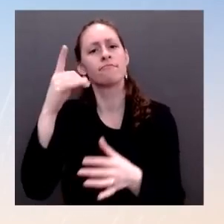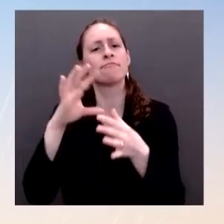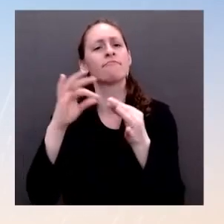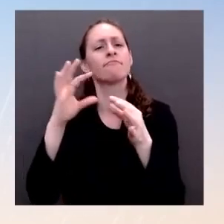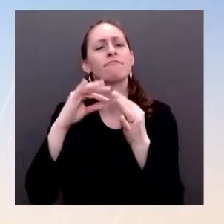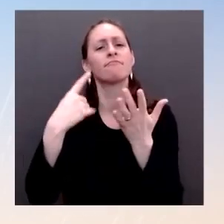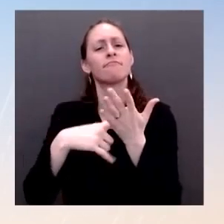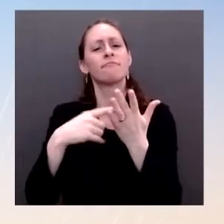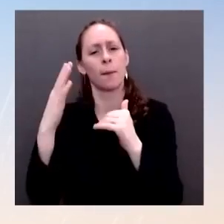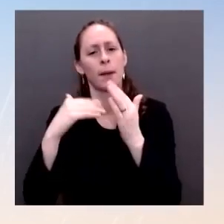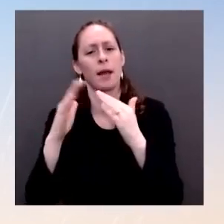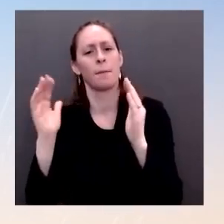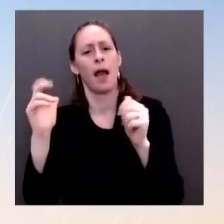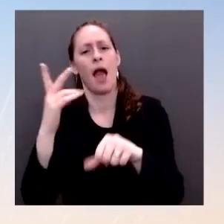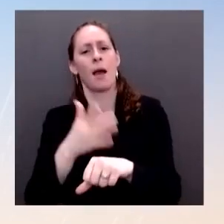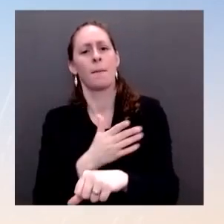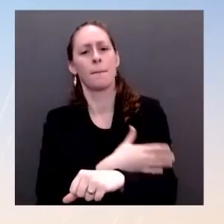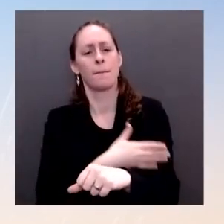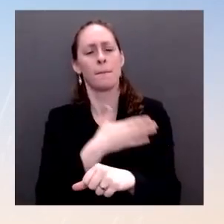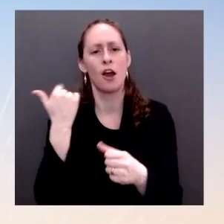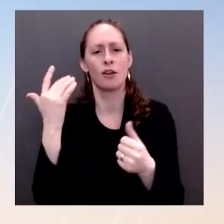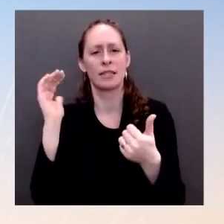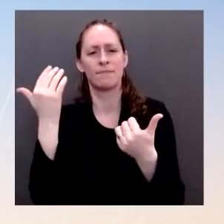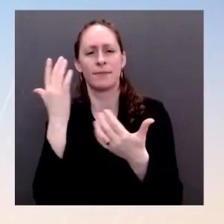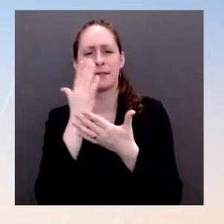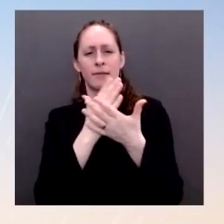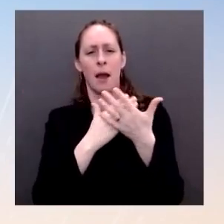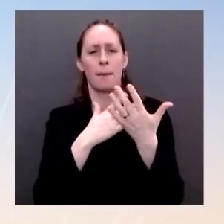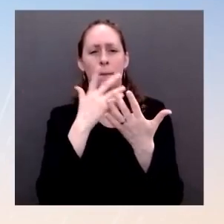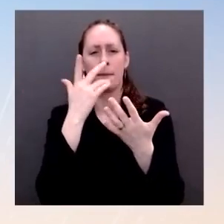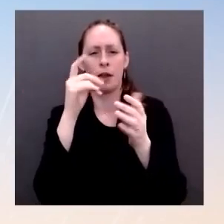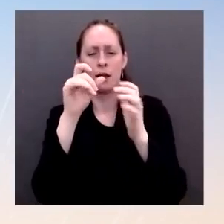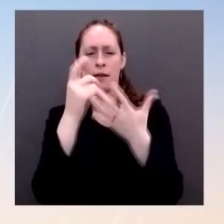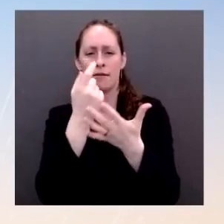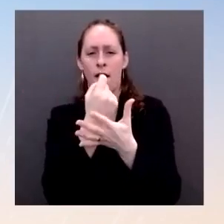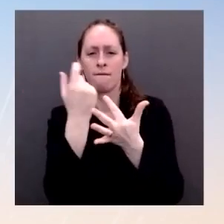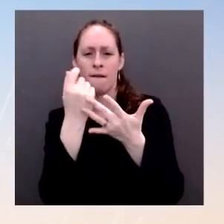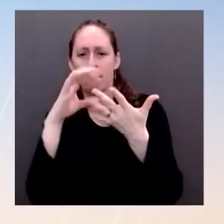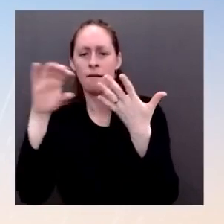word? Splitting off, breaking apart, seeing if there was a certain